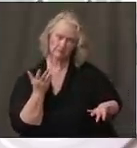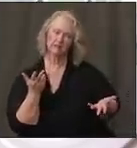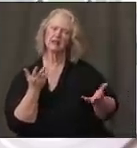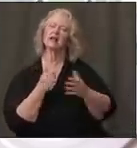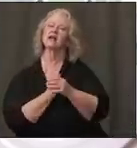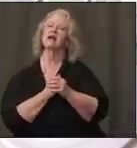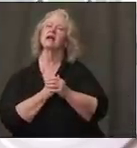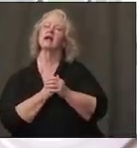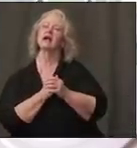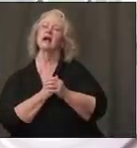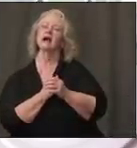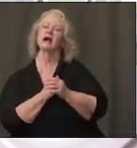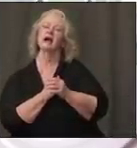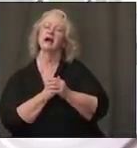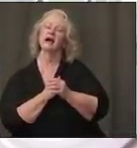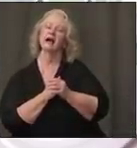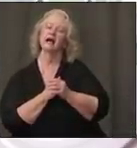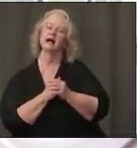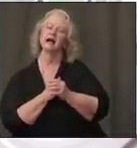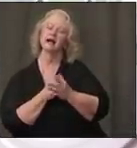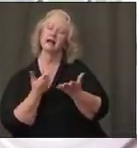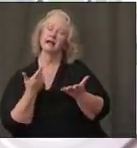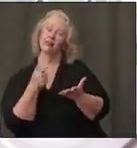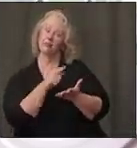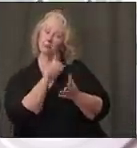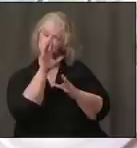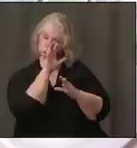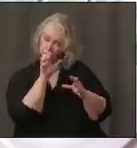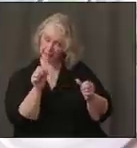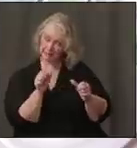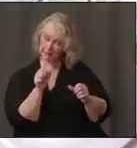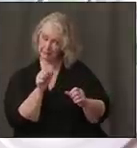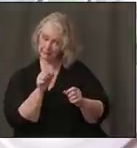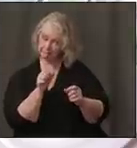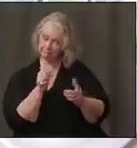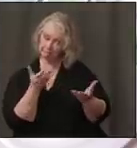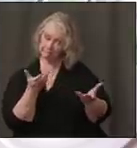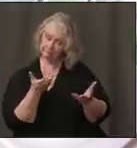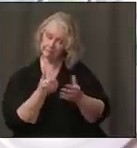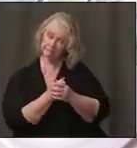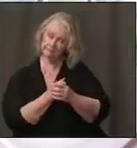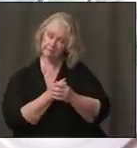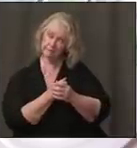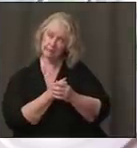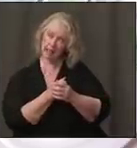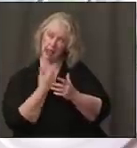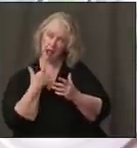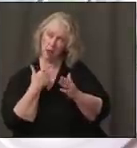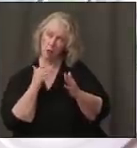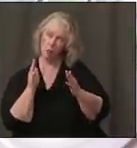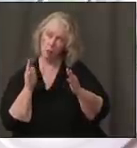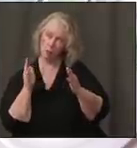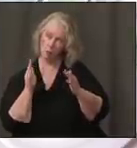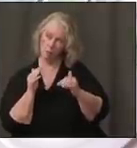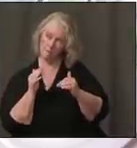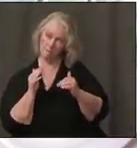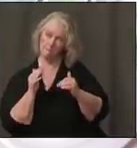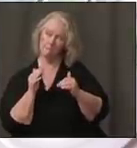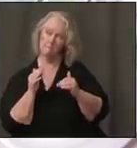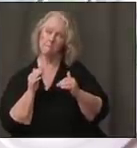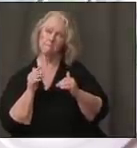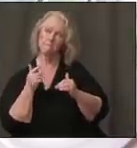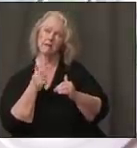that strong. With respect to the president specifically, I would hope that the White